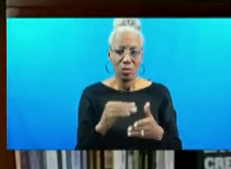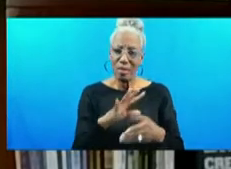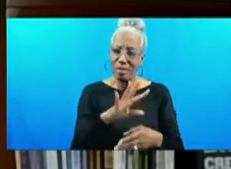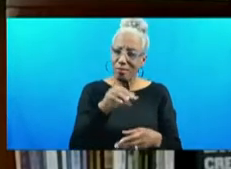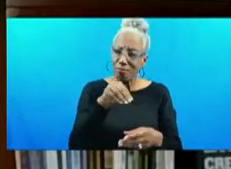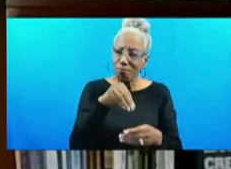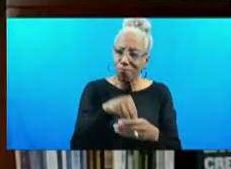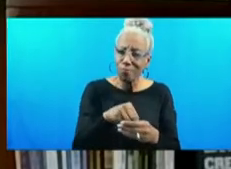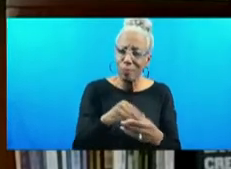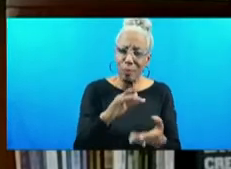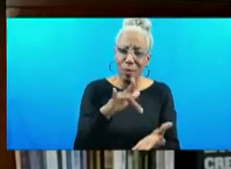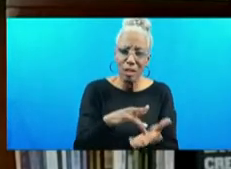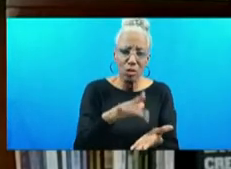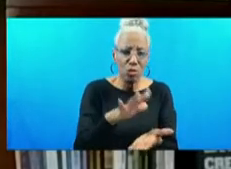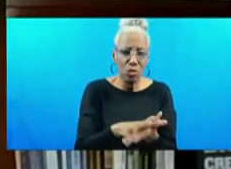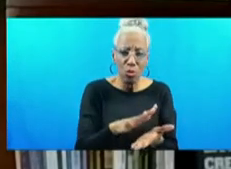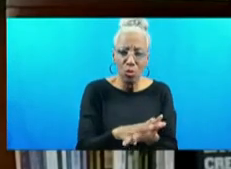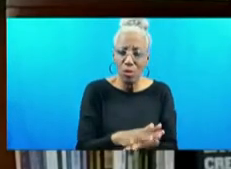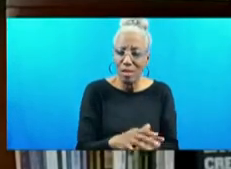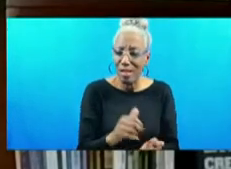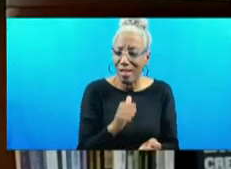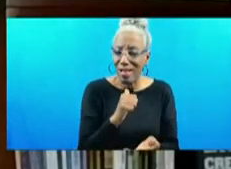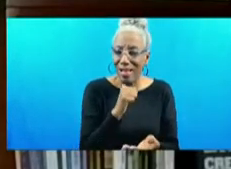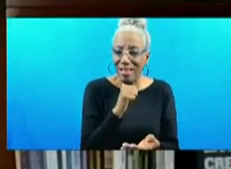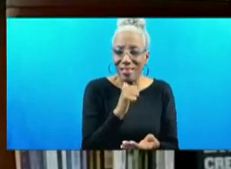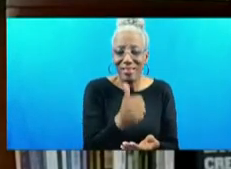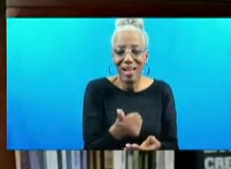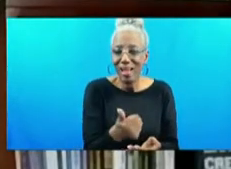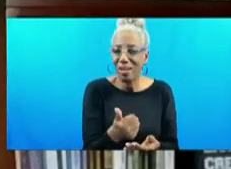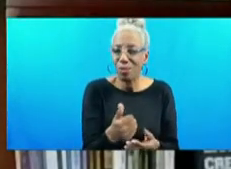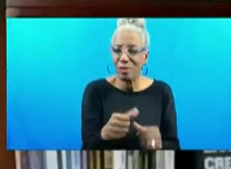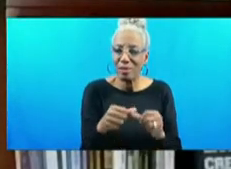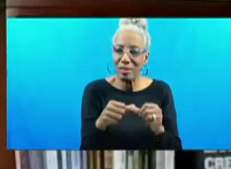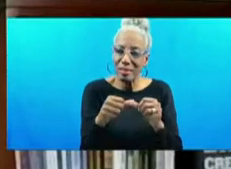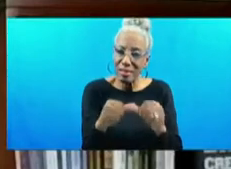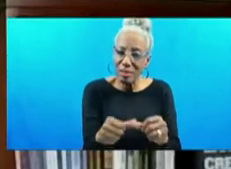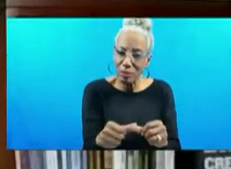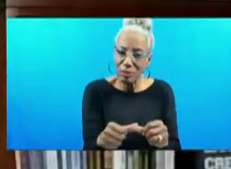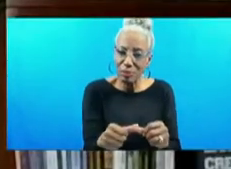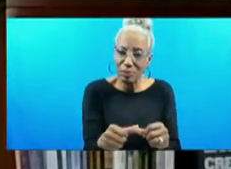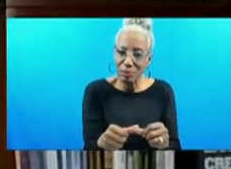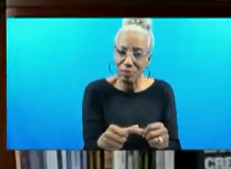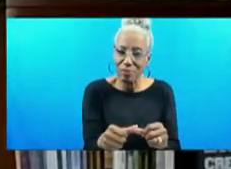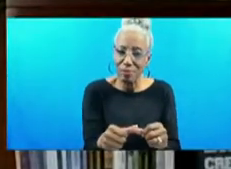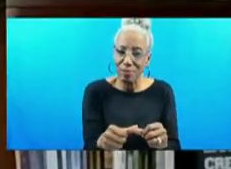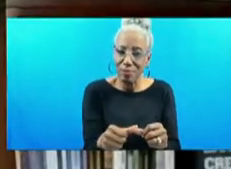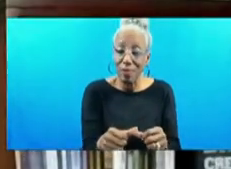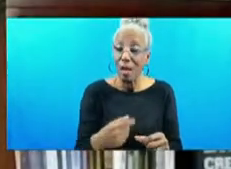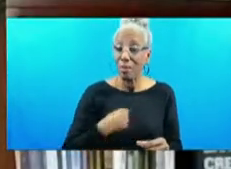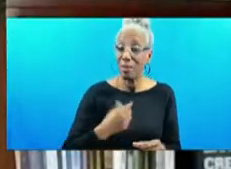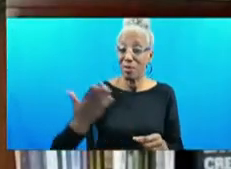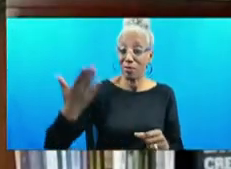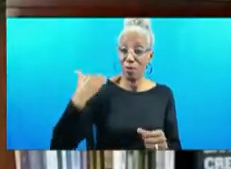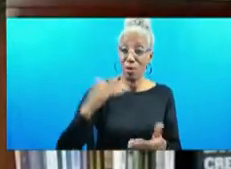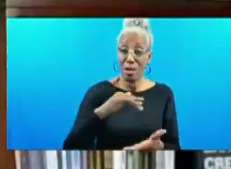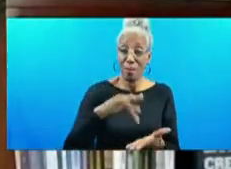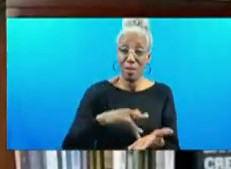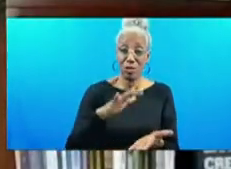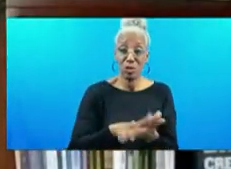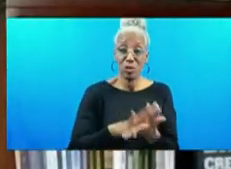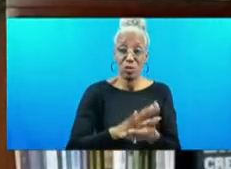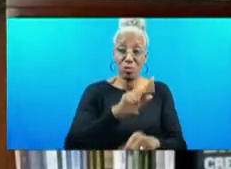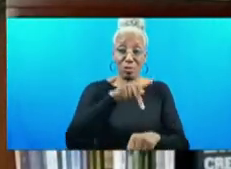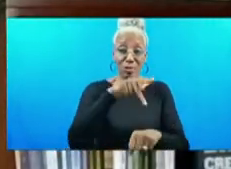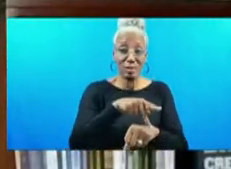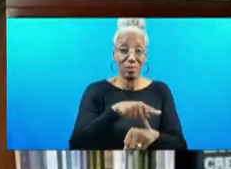speak as a former middle school principal, and I say it is not, well, I love them, okay? I'll take everybody's middle school kid